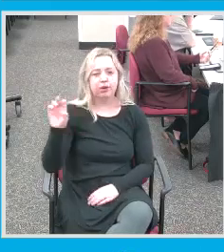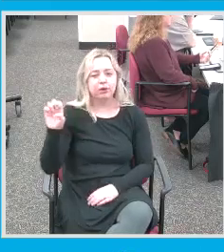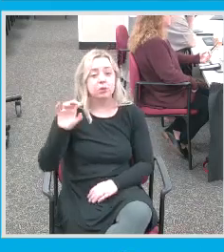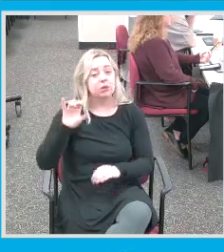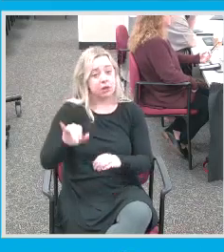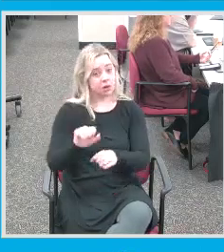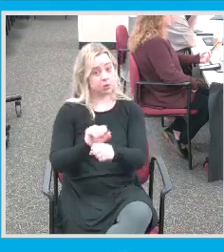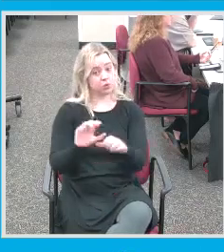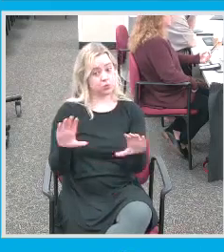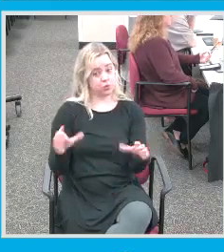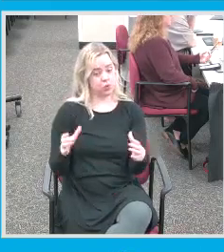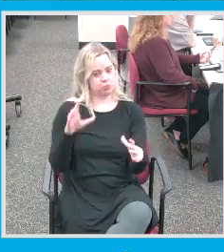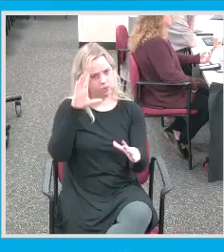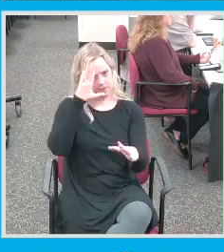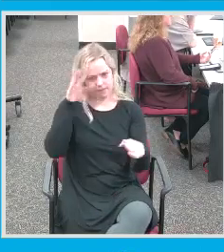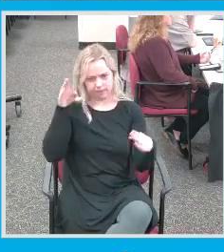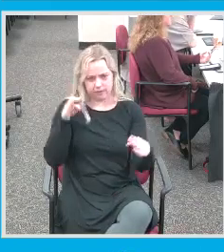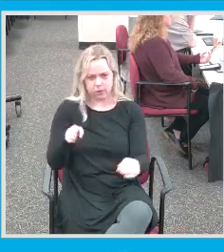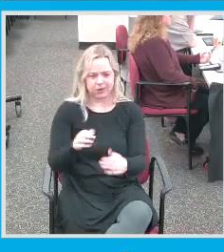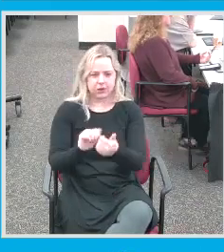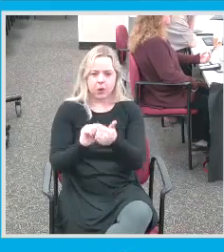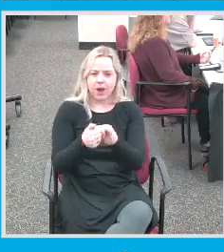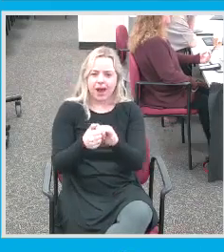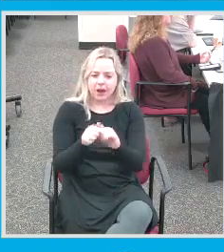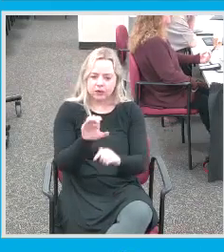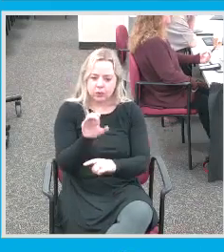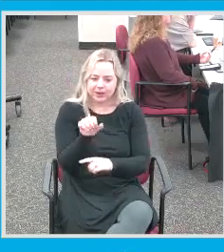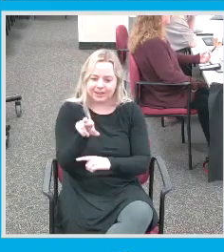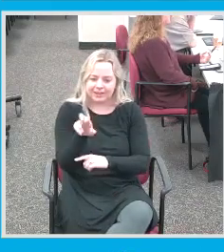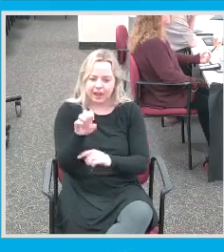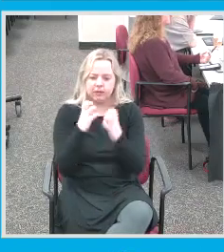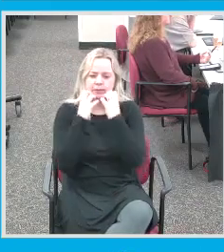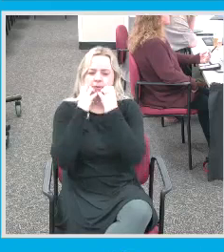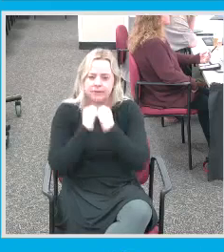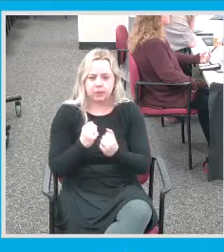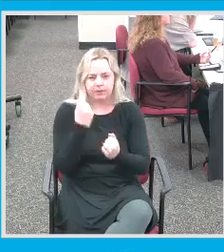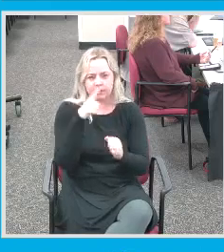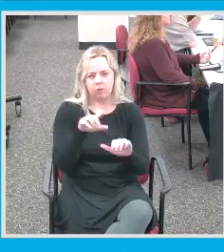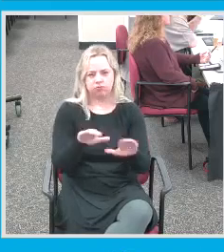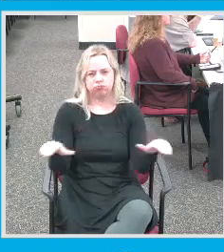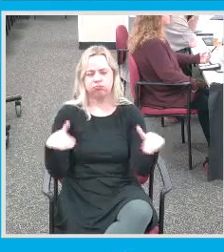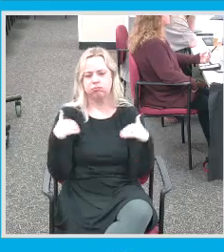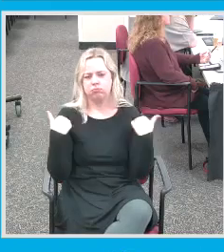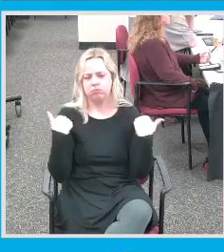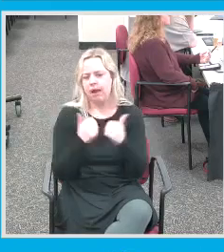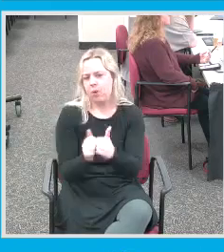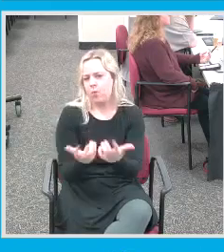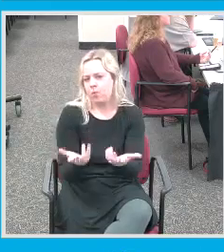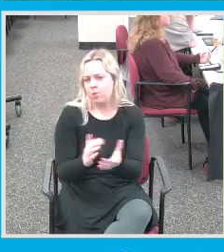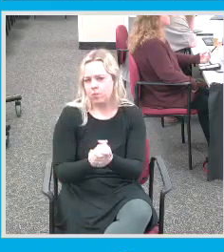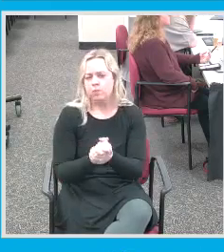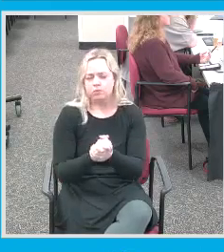is really centered around how do we care for our youth. And so there's some